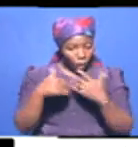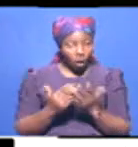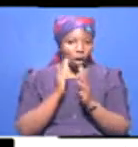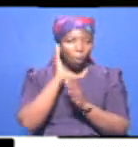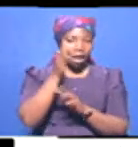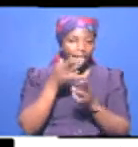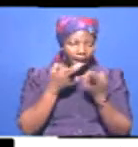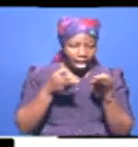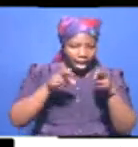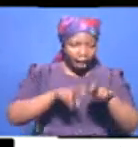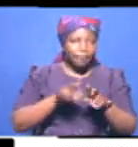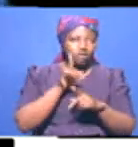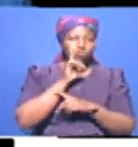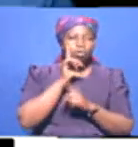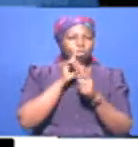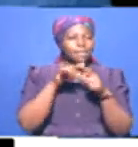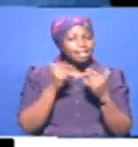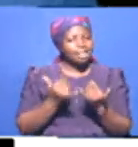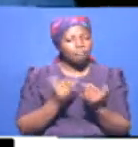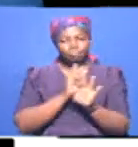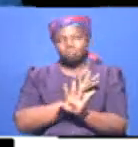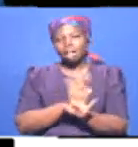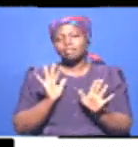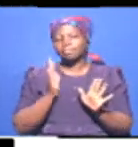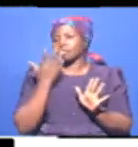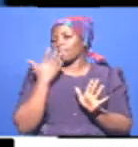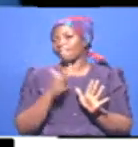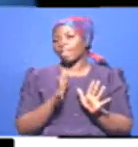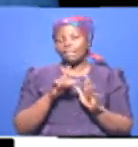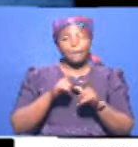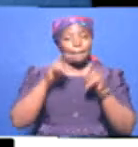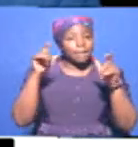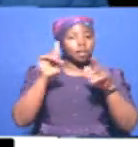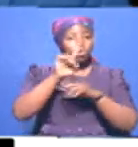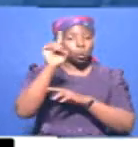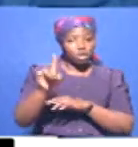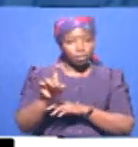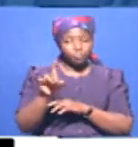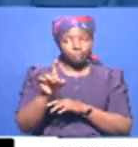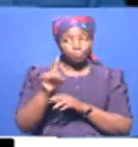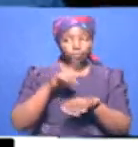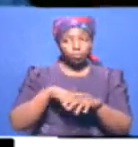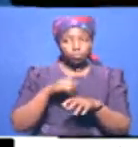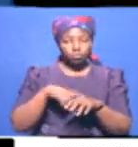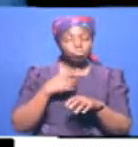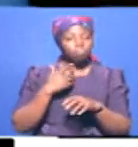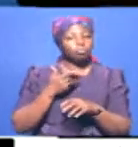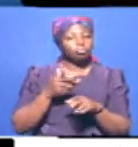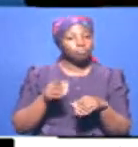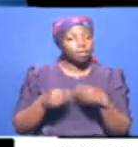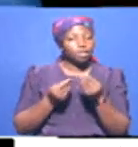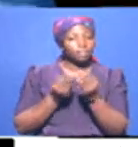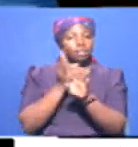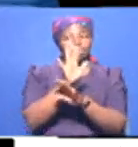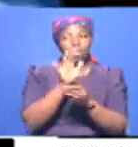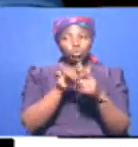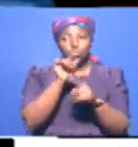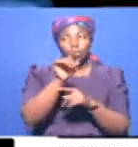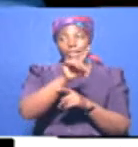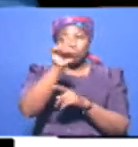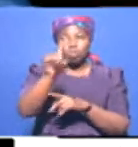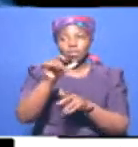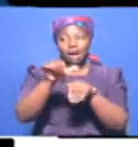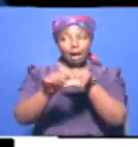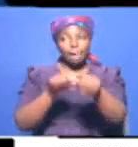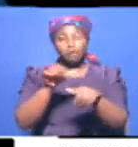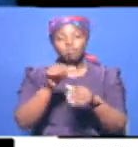But as it is, that's just it. And I think the big question, obviously, as I hand it back to you, Kasavuli, is a question of what each